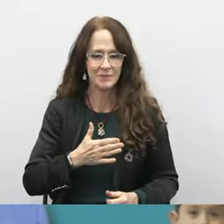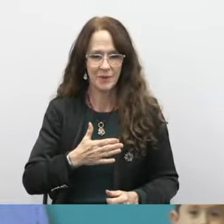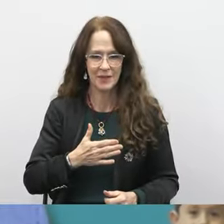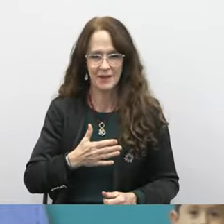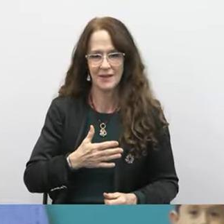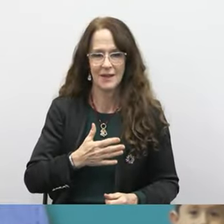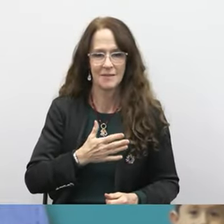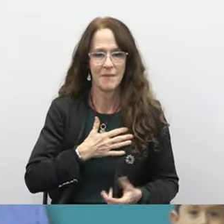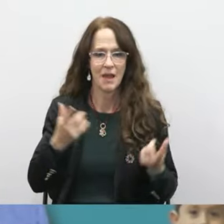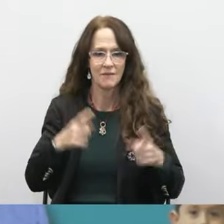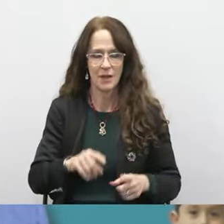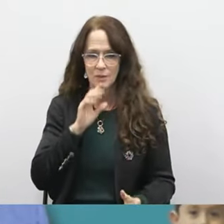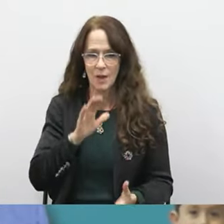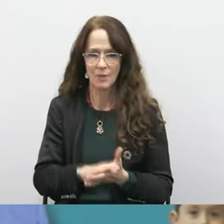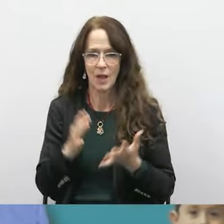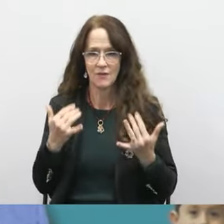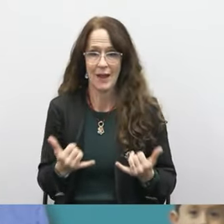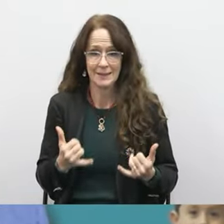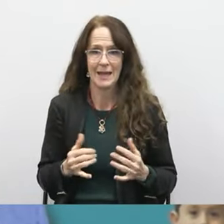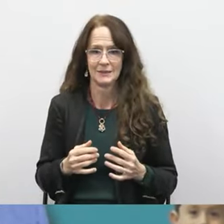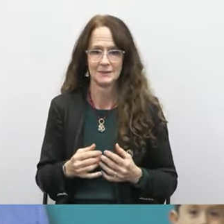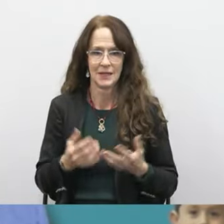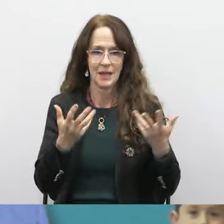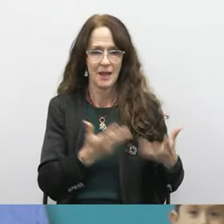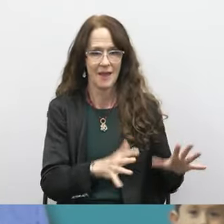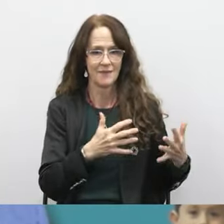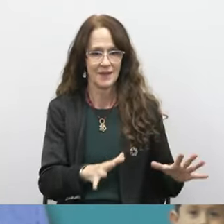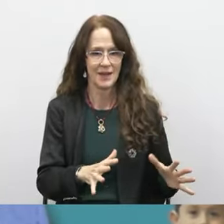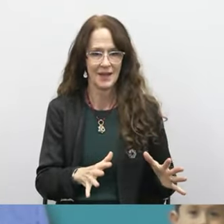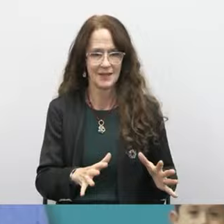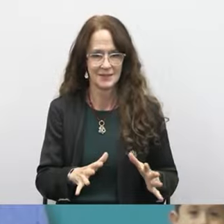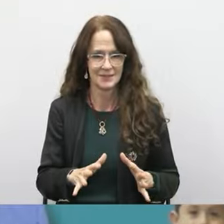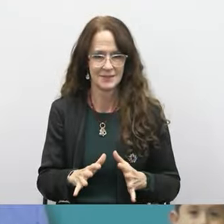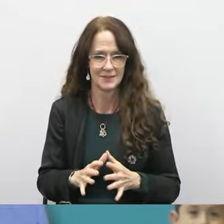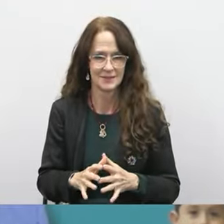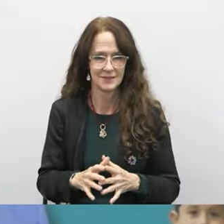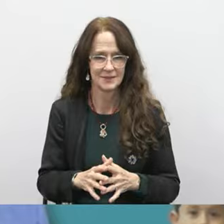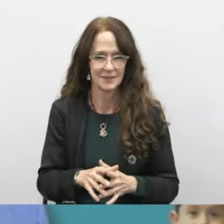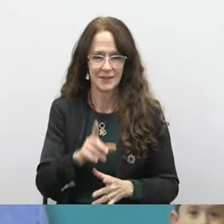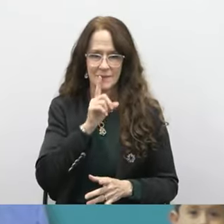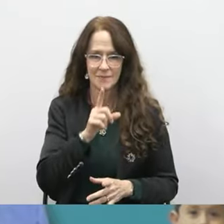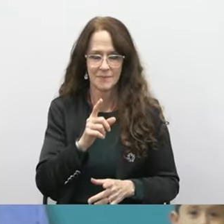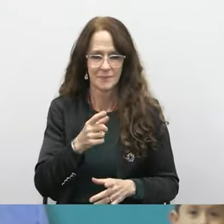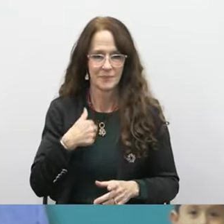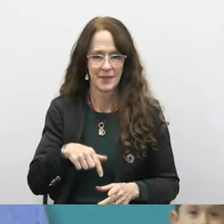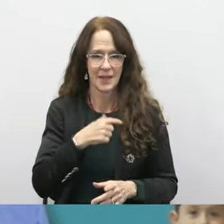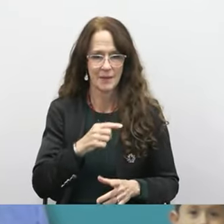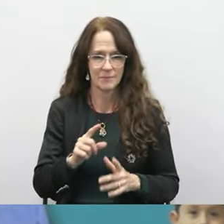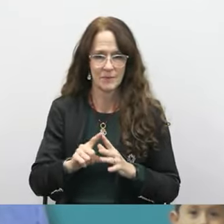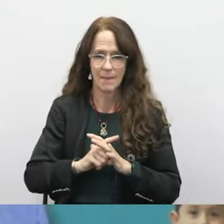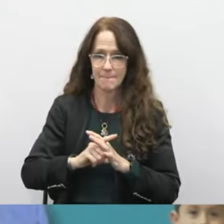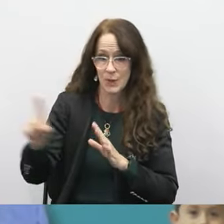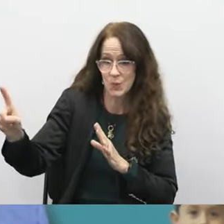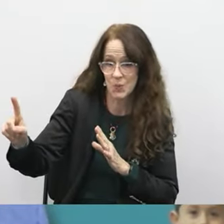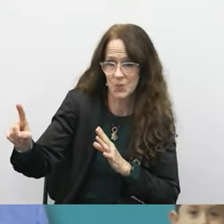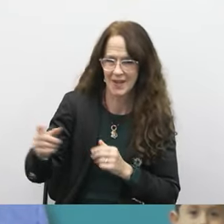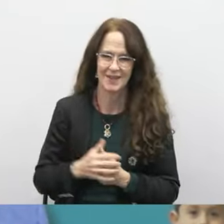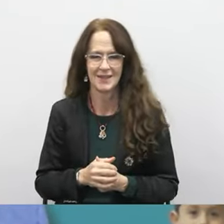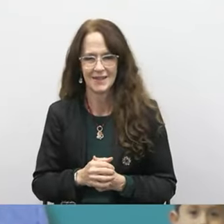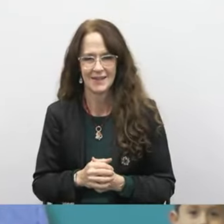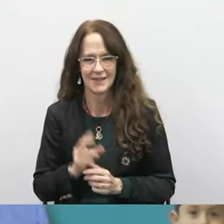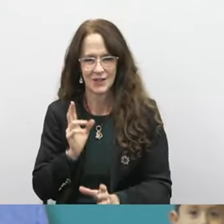to be at with my wife right now. So as soon as I finish not saying anything, I'm going to leave and